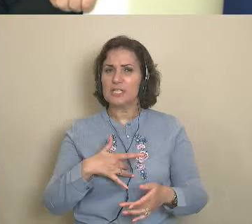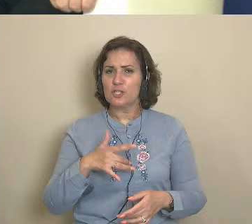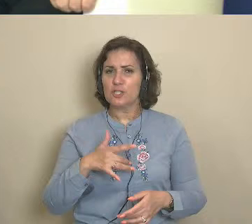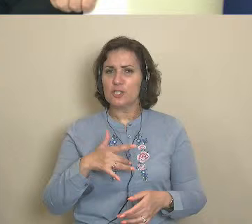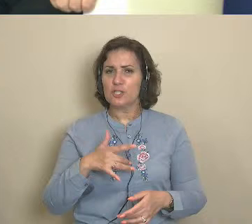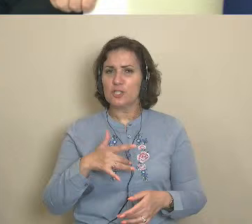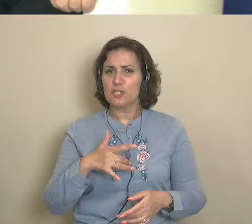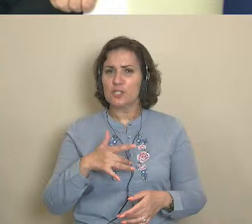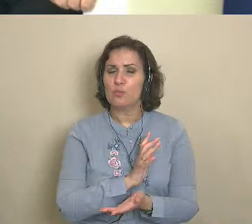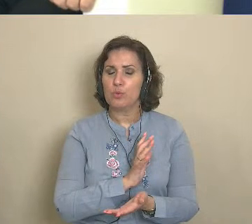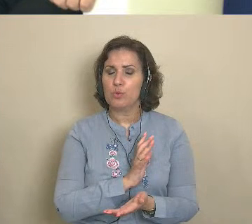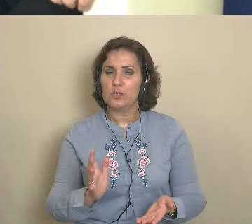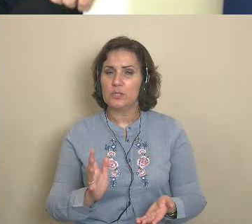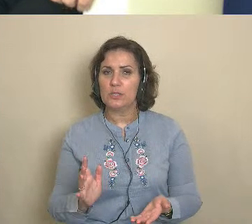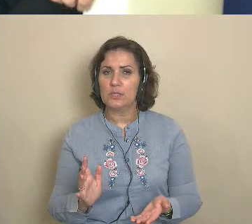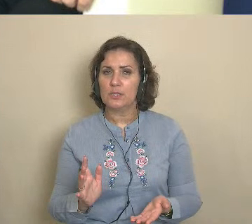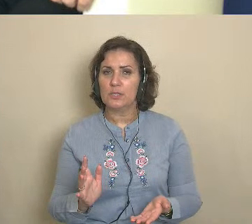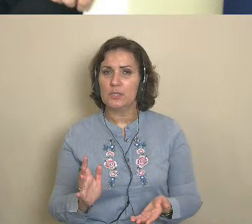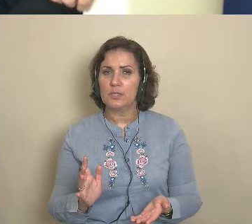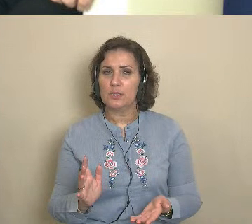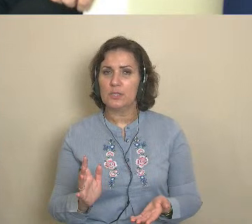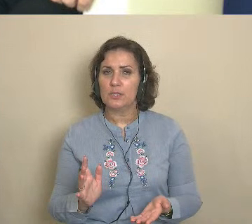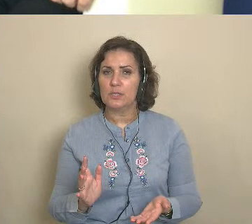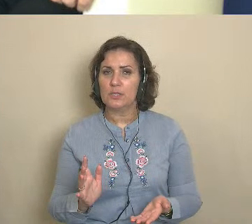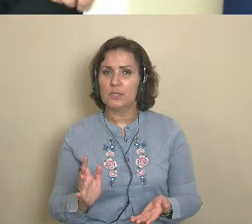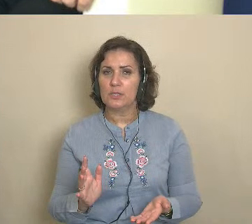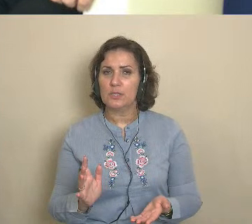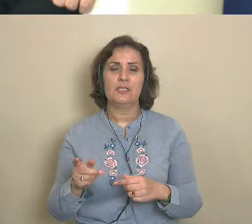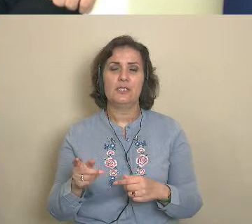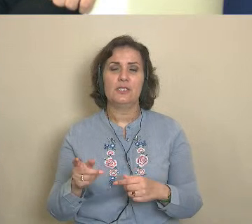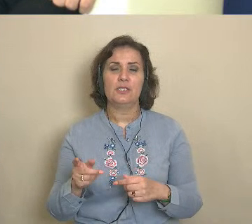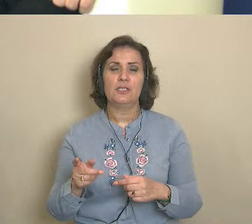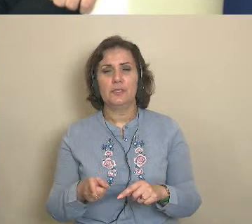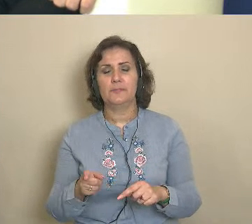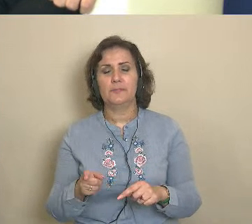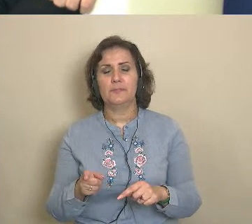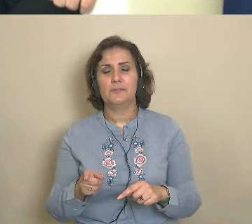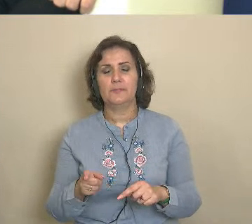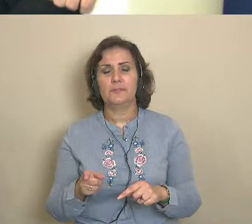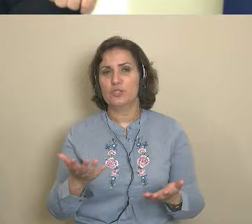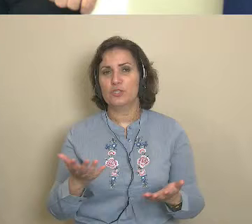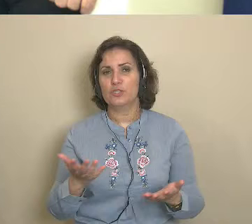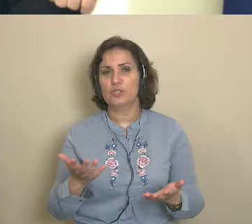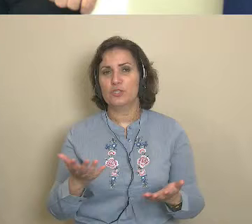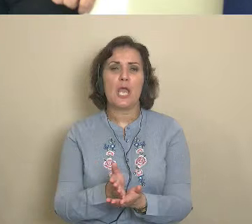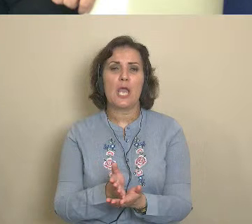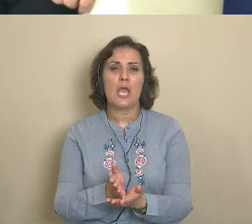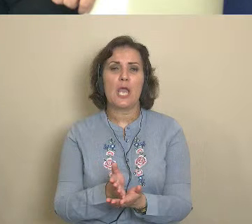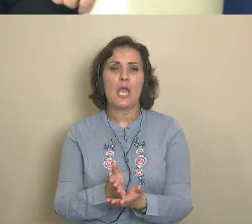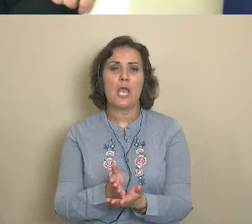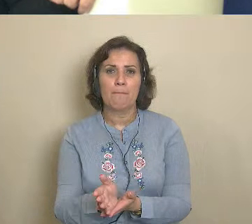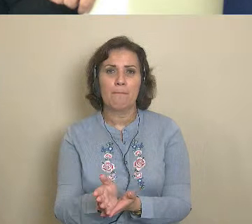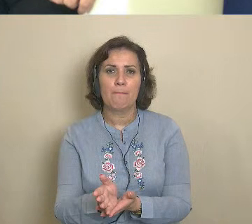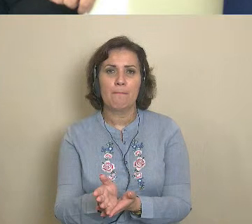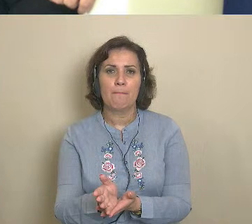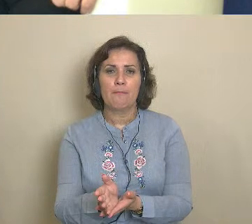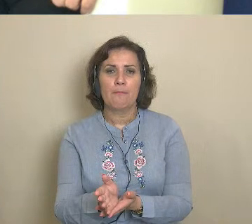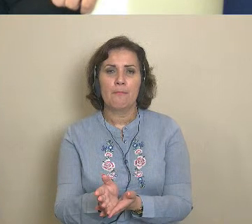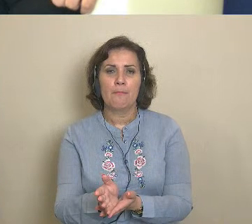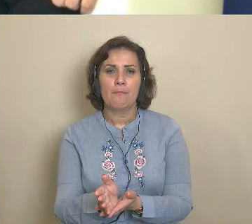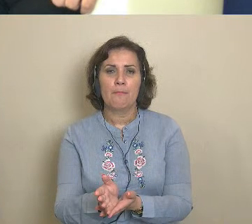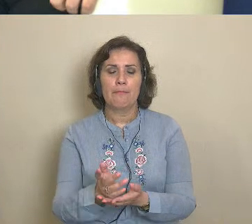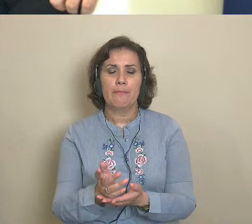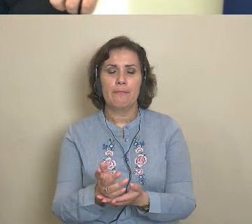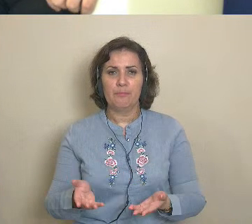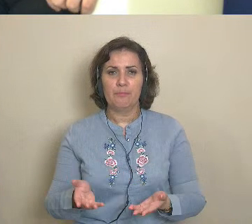be created. But this is a question of discussion, how tough the sanctions have to be. Or maybe we have to